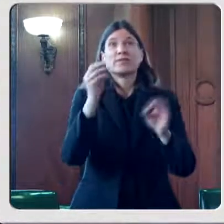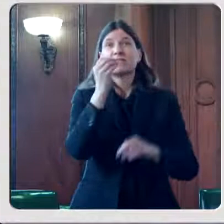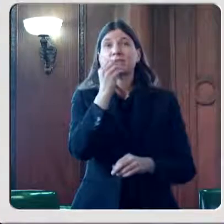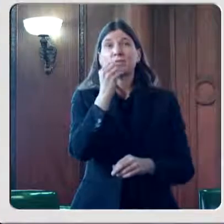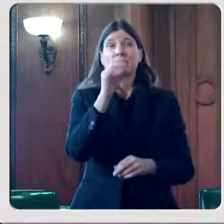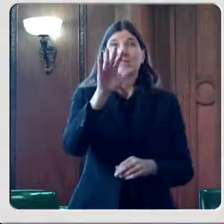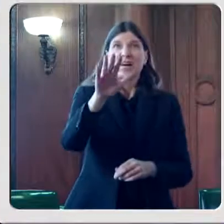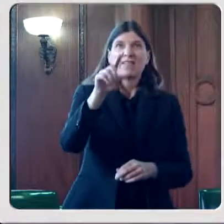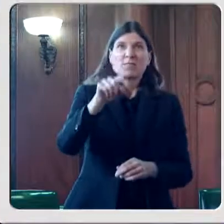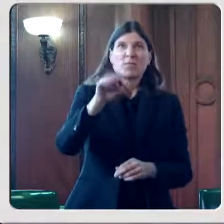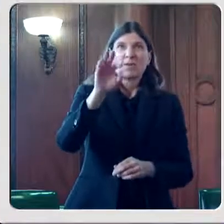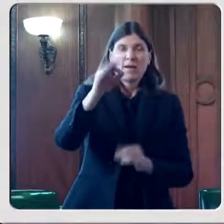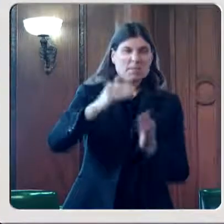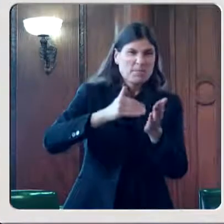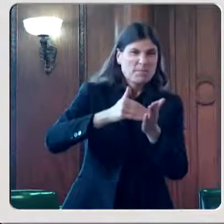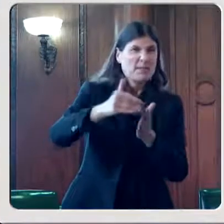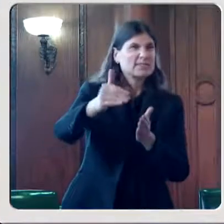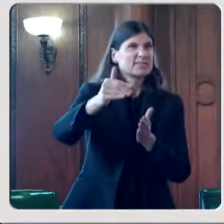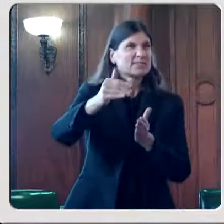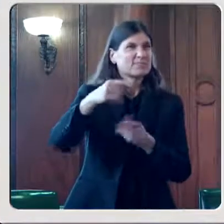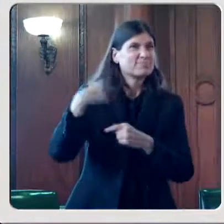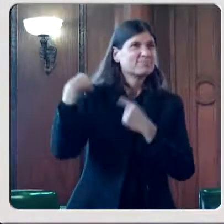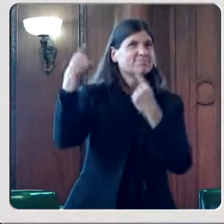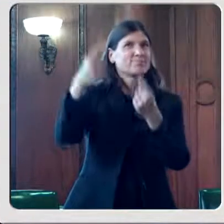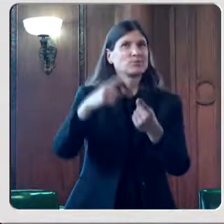5,969,980. They put out over